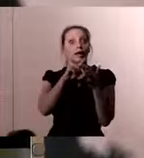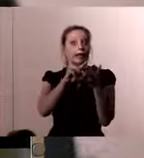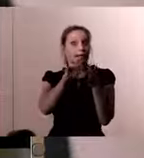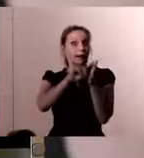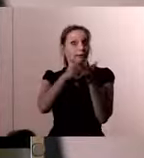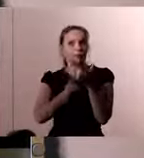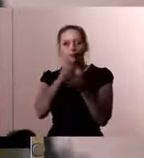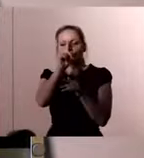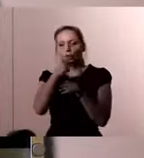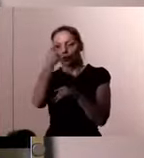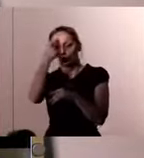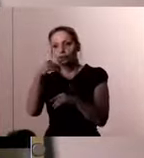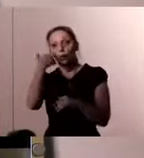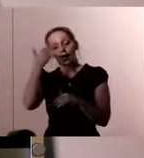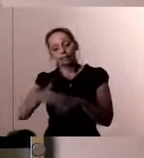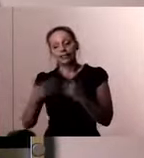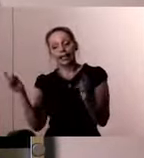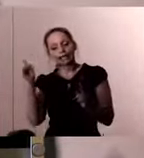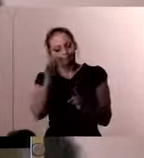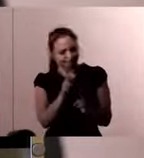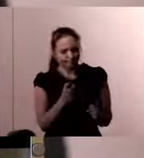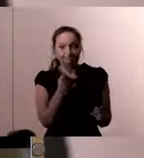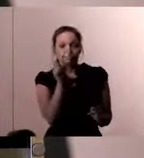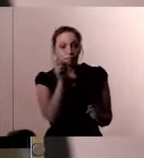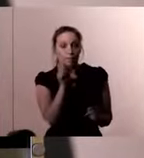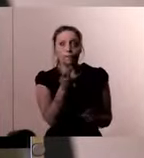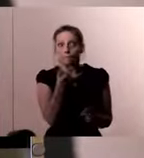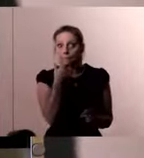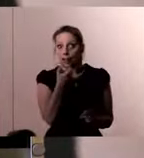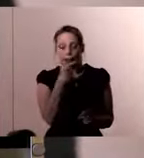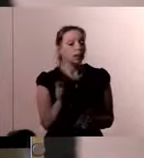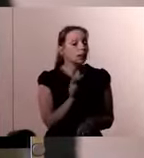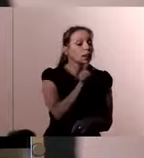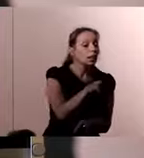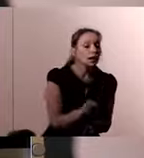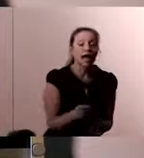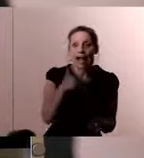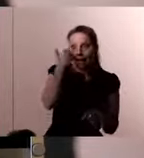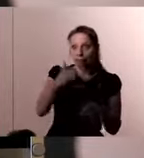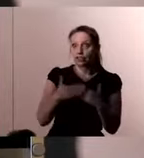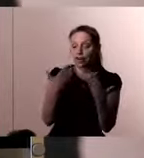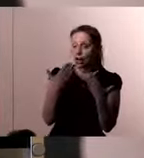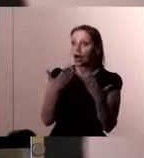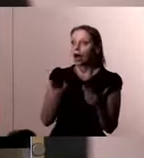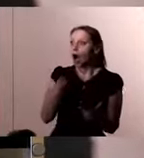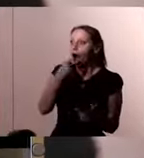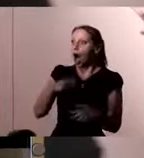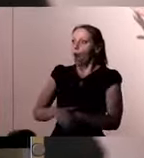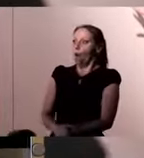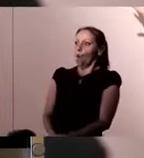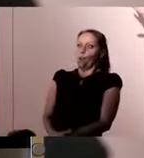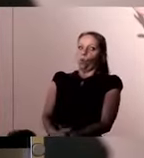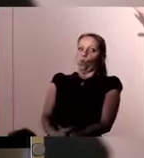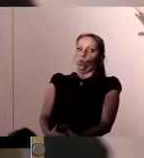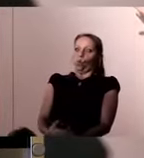So every day they would give her the pill, and then every day she would put it in her mouth, and then every day when her keepers